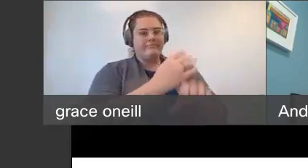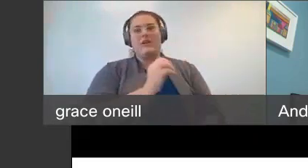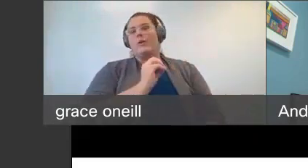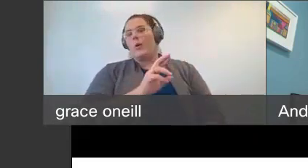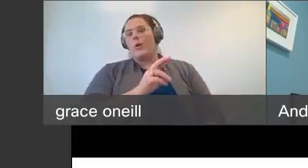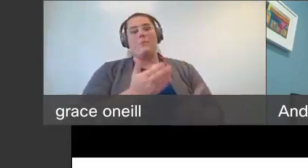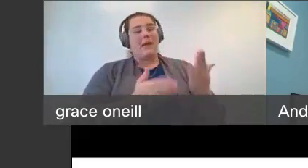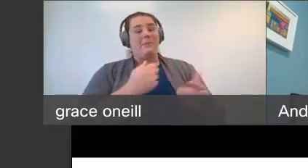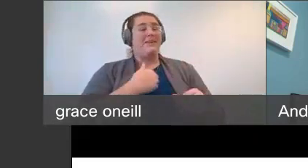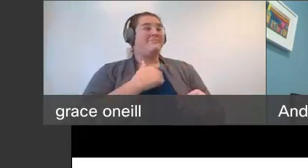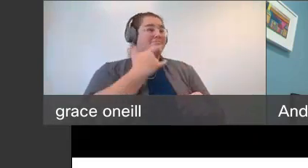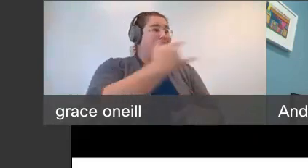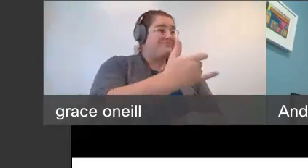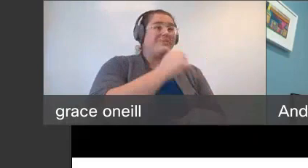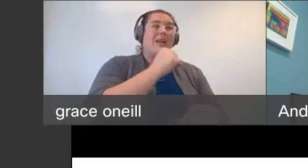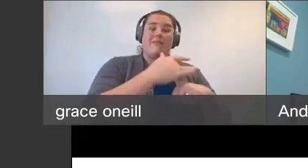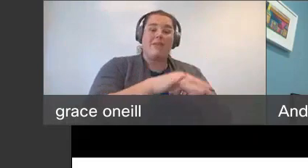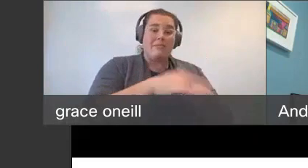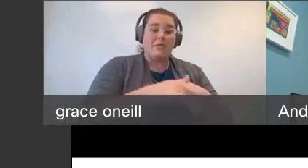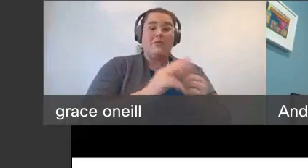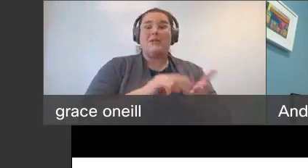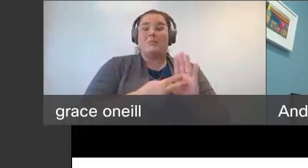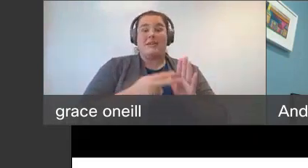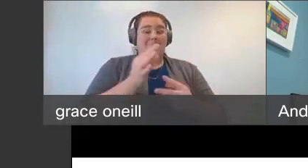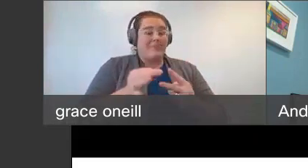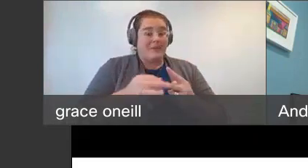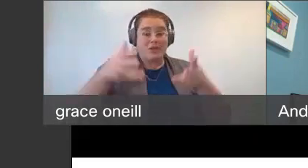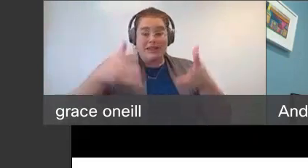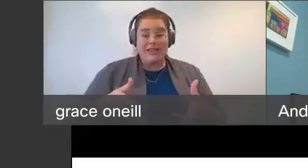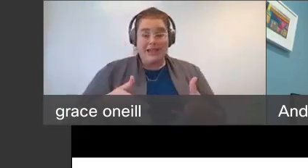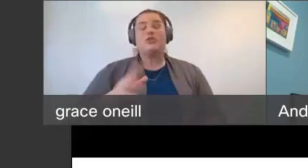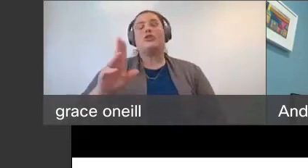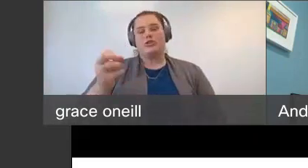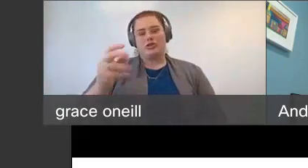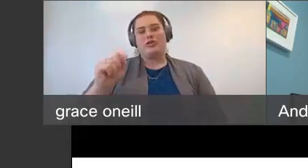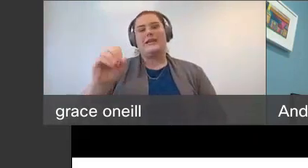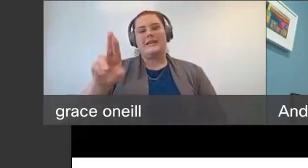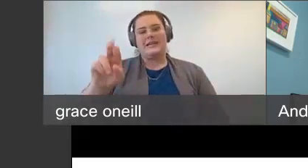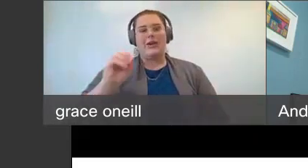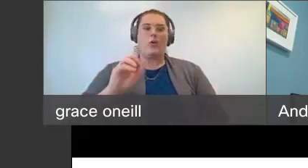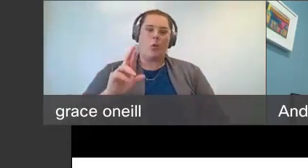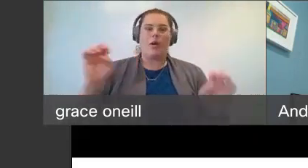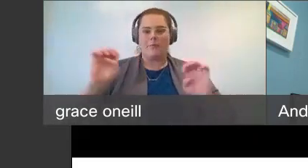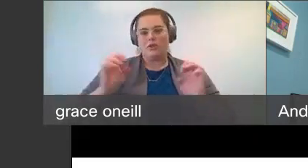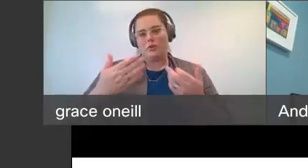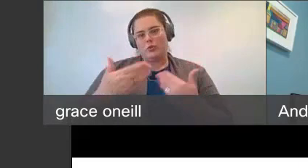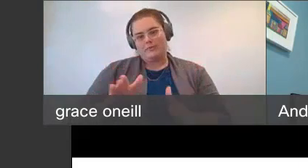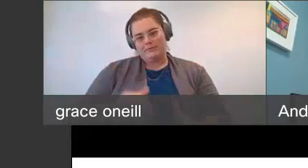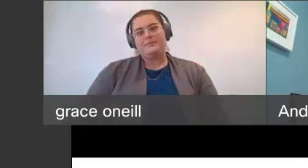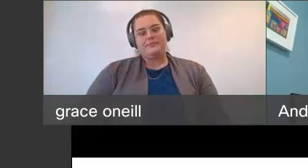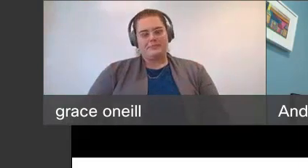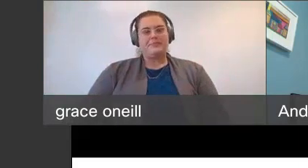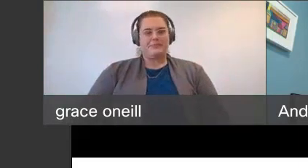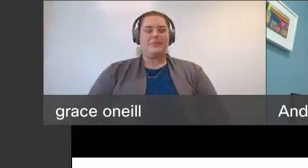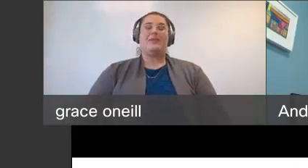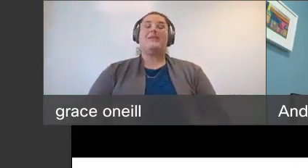So oftentimes the urgent care ER is the de facto course of action. And then again, there are regulatory requirements.